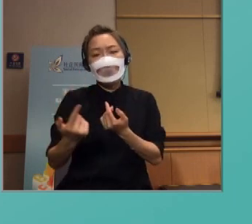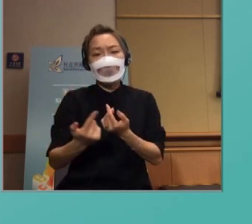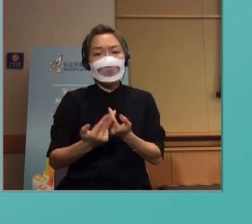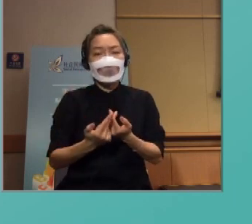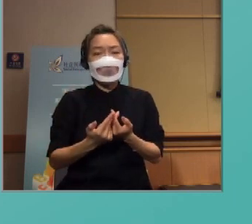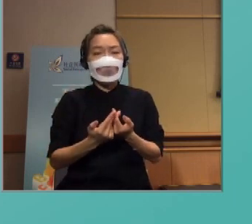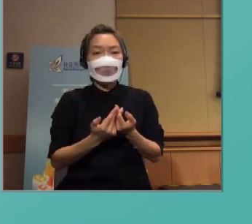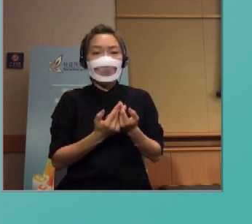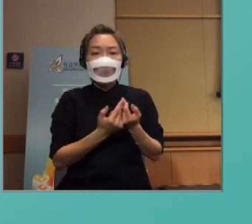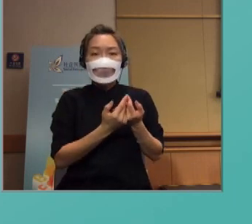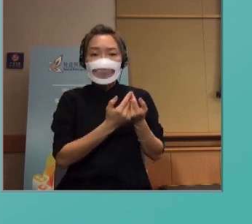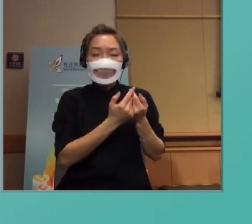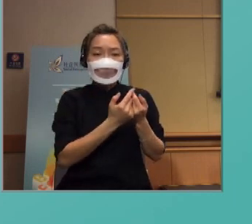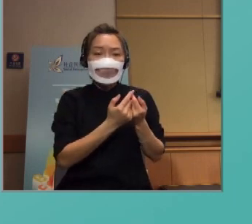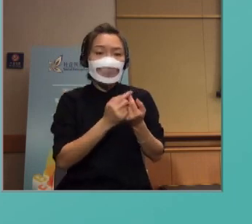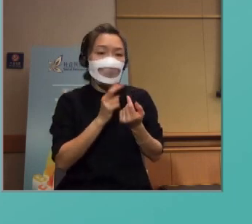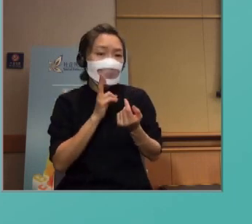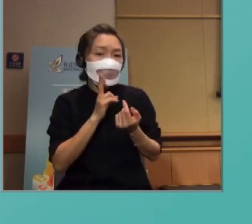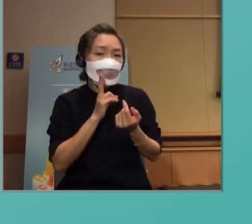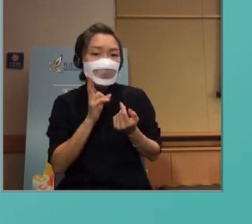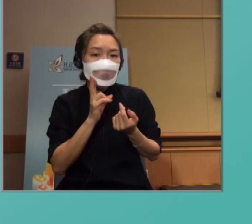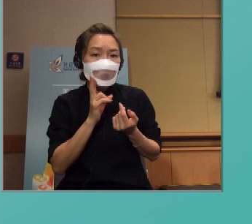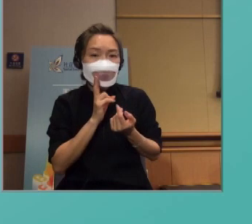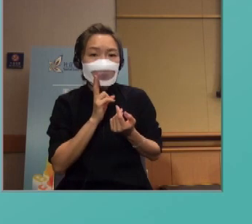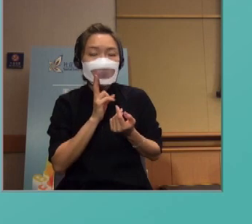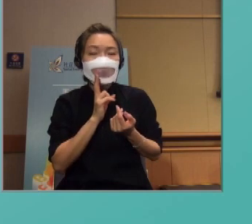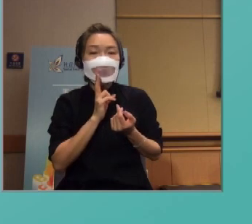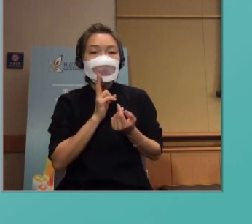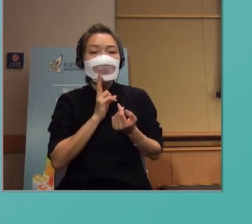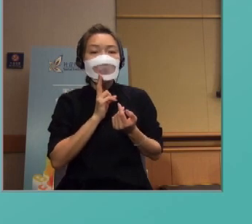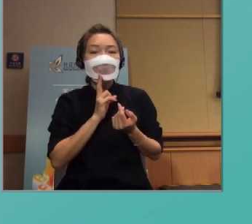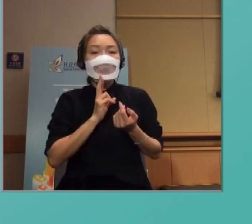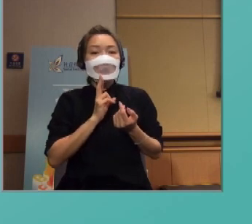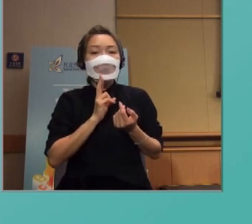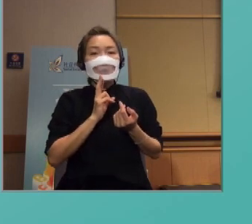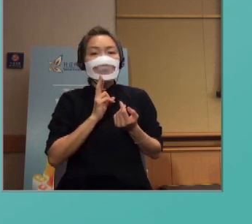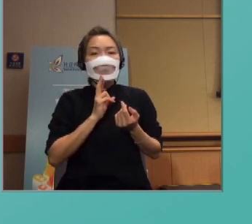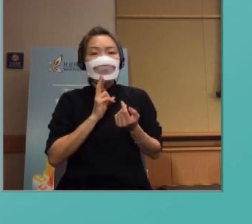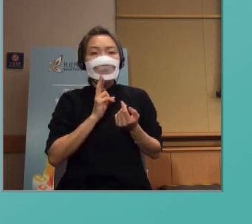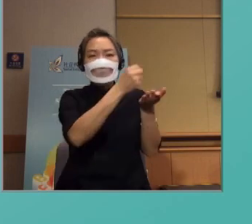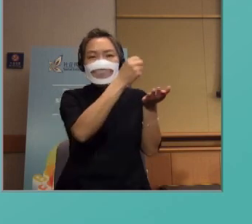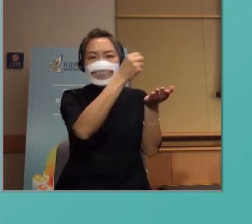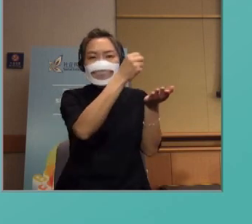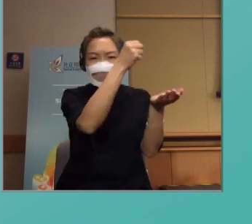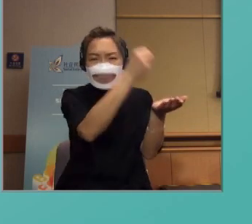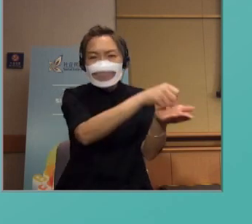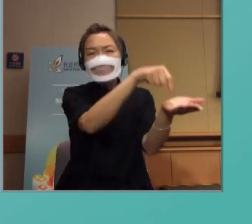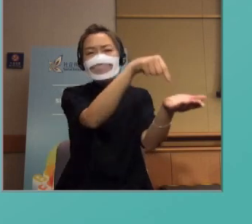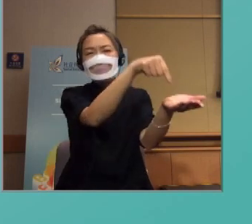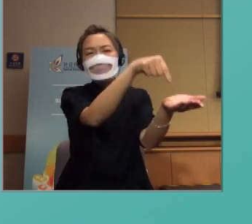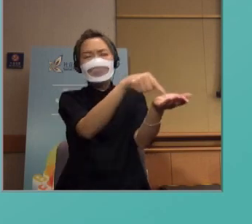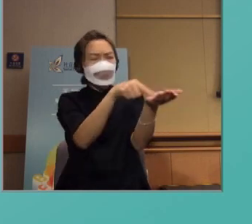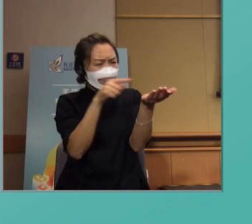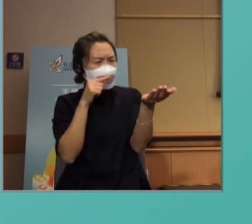a stigmatization about NFT, whether you own it, whether you trade it, people will look at you with strange eyes. So this is